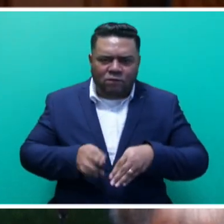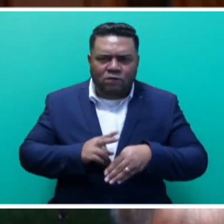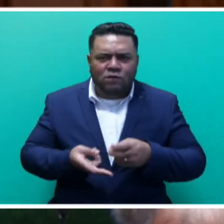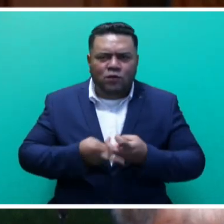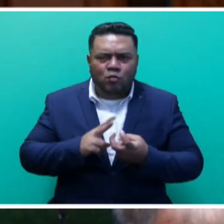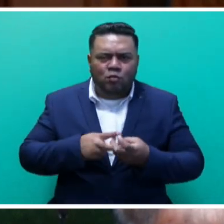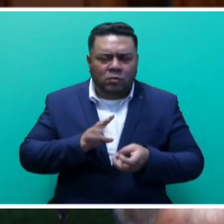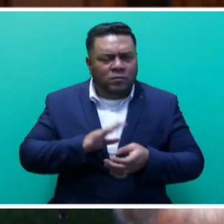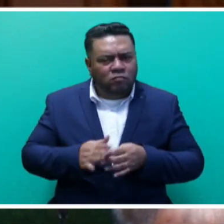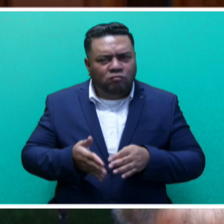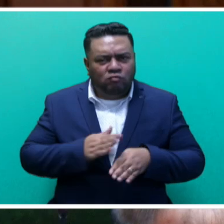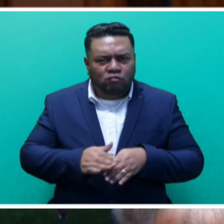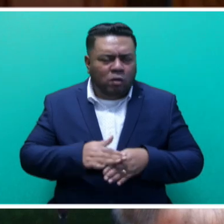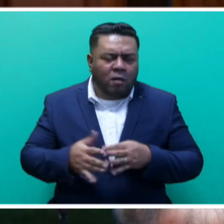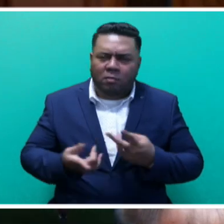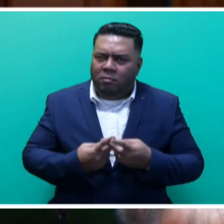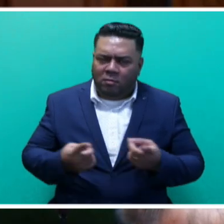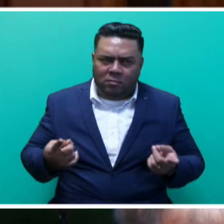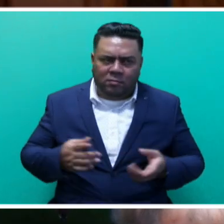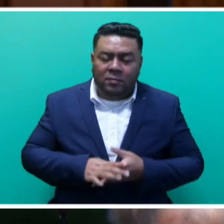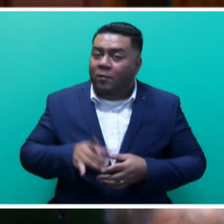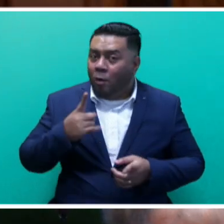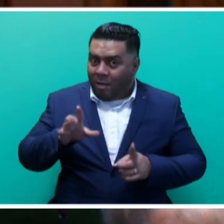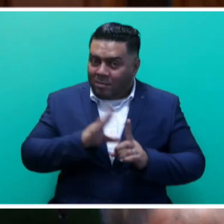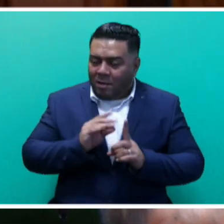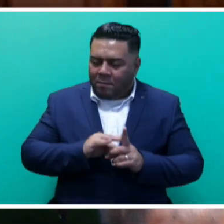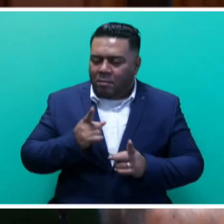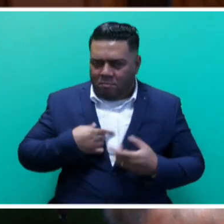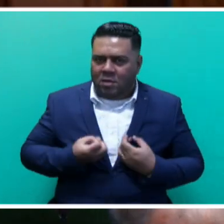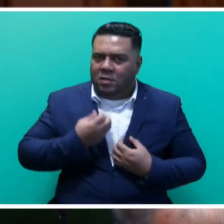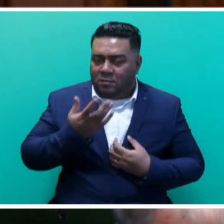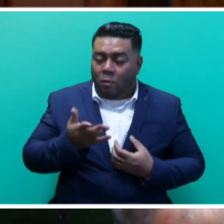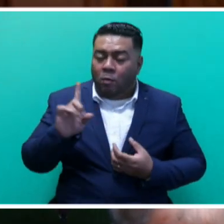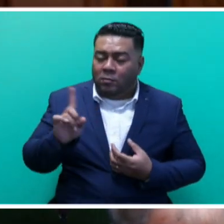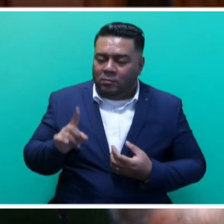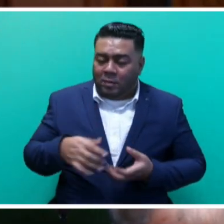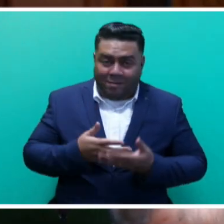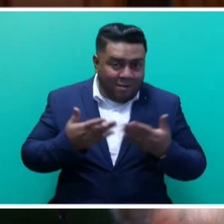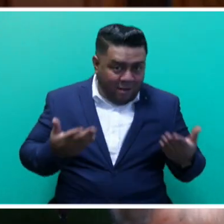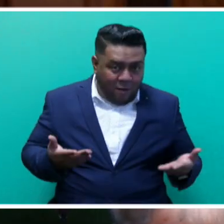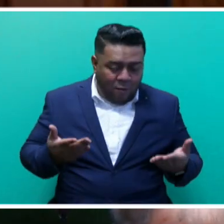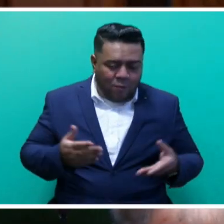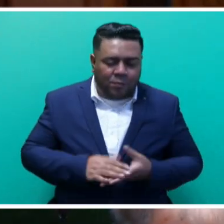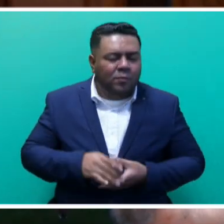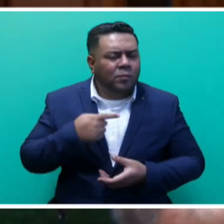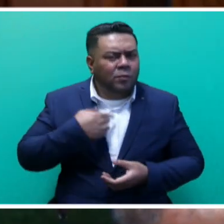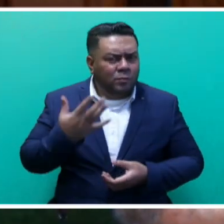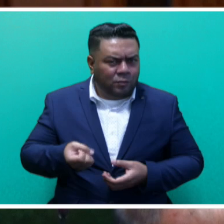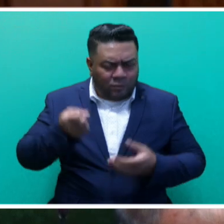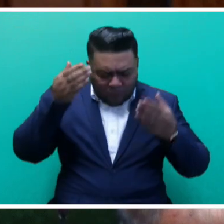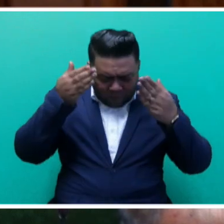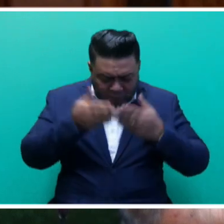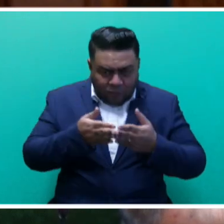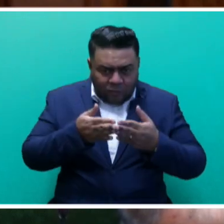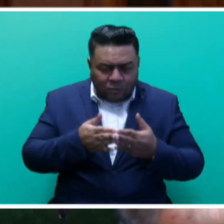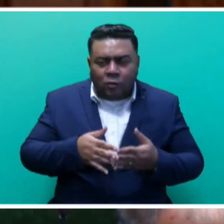Let me just give you an example. Currently, we are focusing